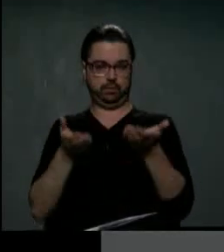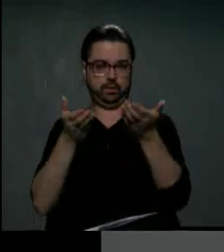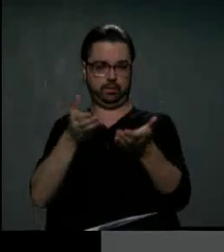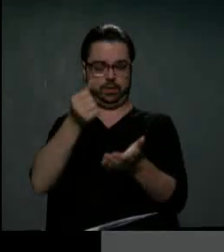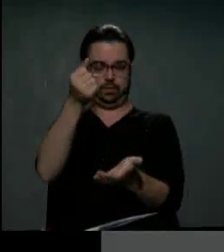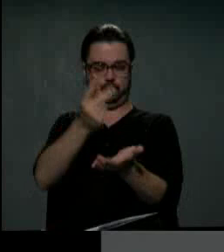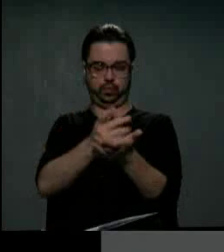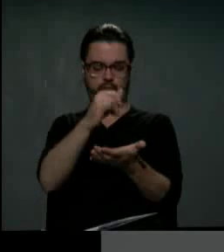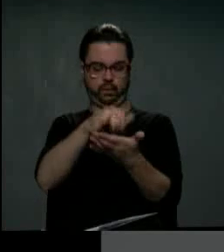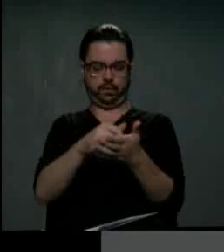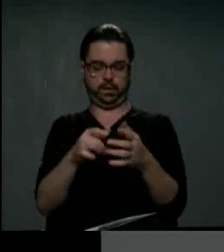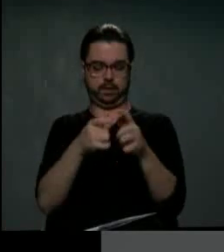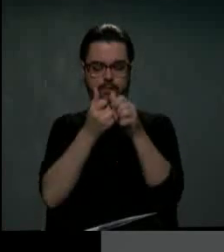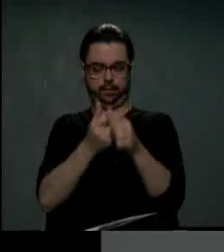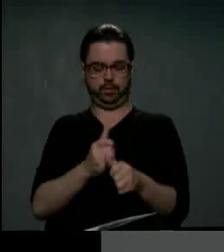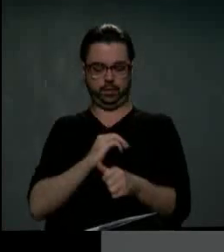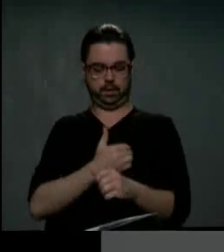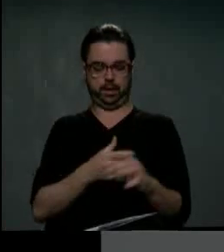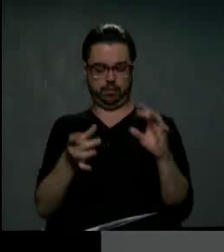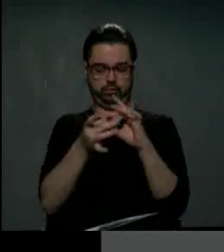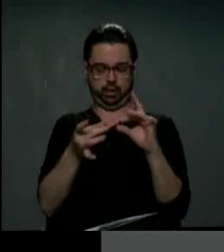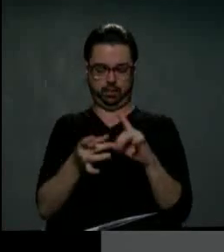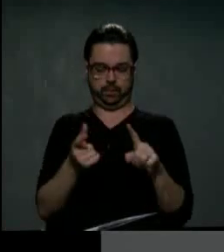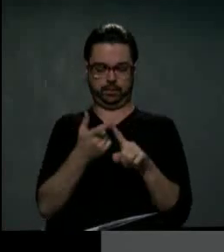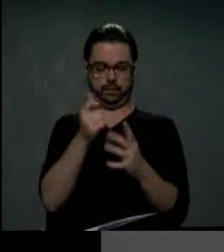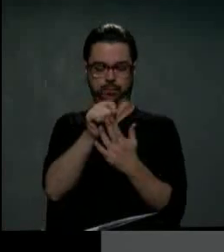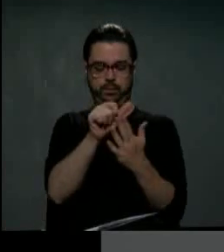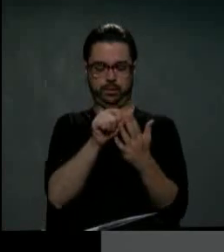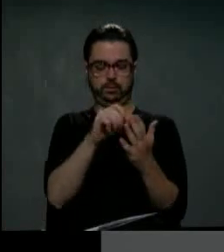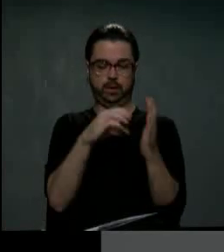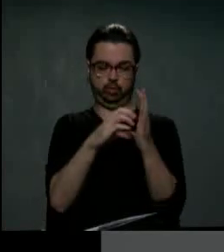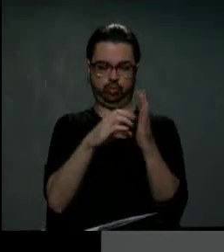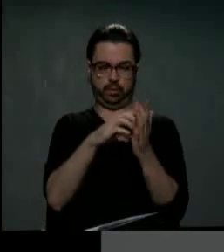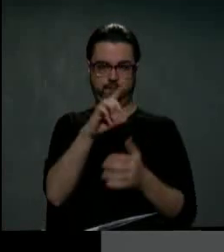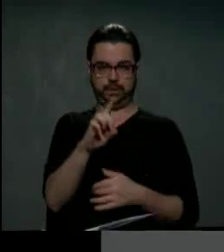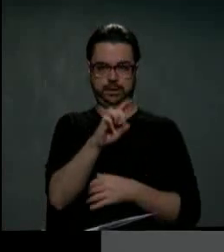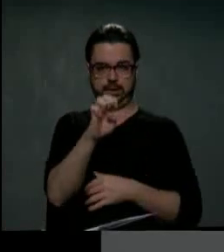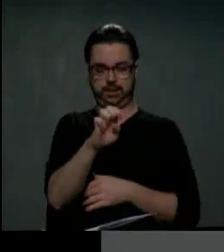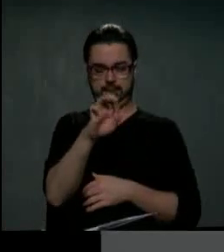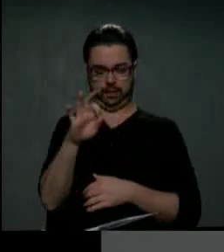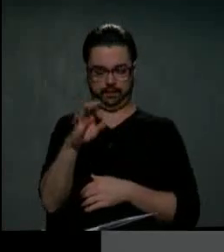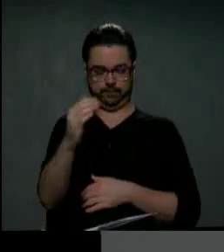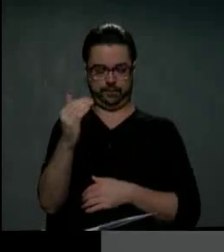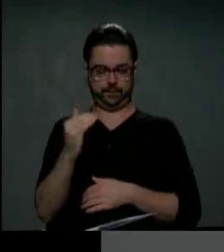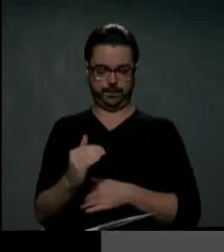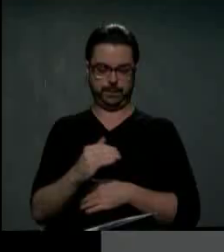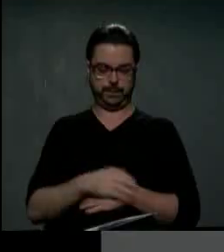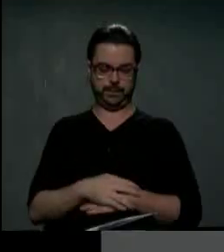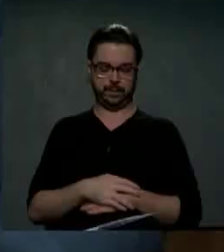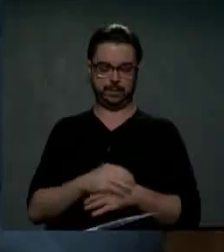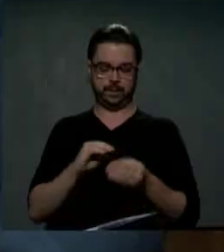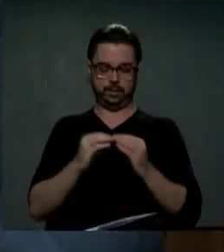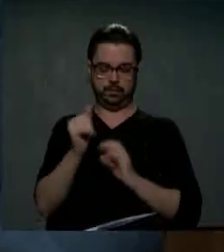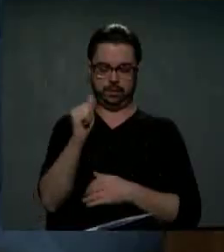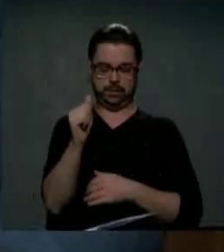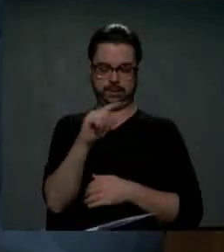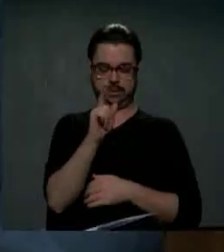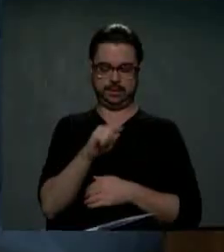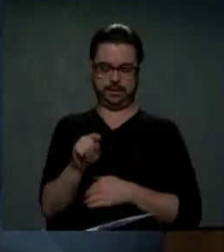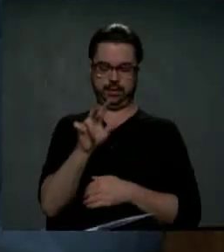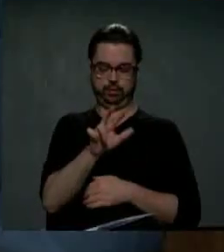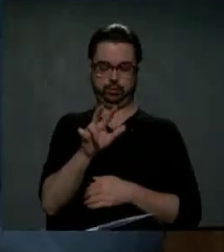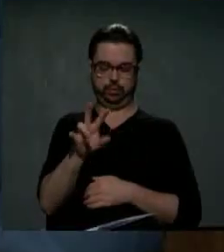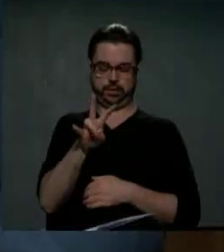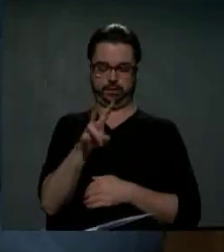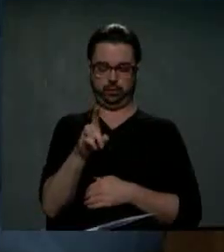conditions as outlined in paragraphs D, E, and F of the agenda staff report. Item number 10, file number